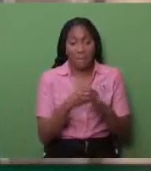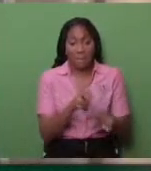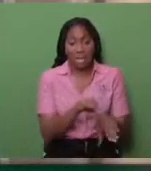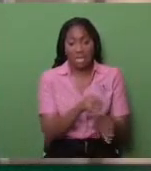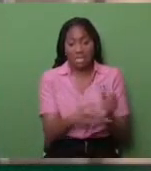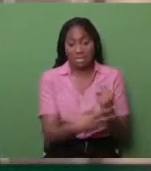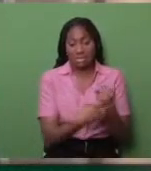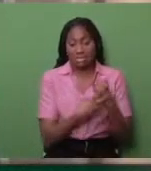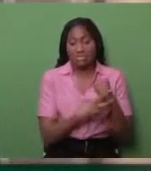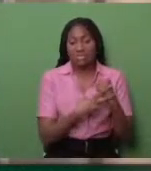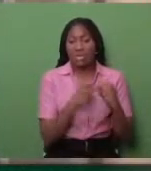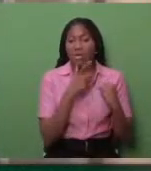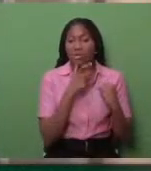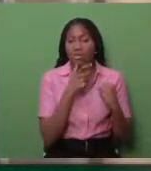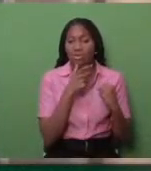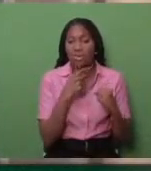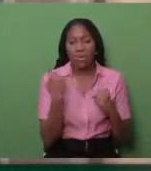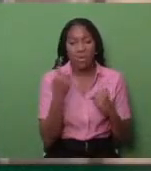government.